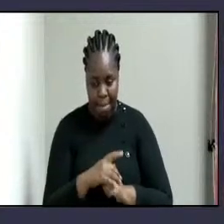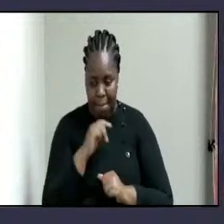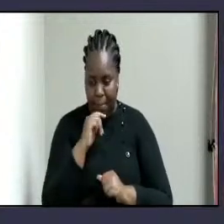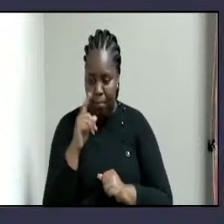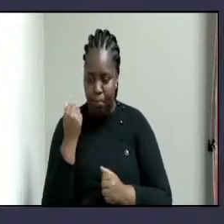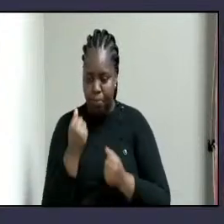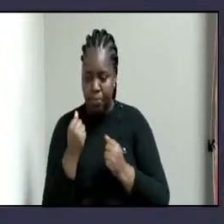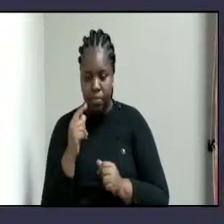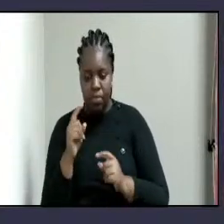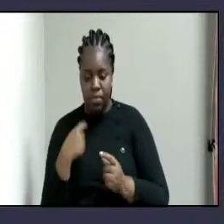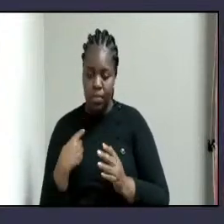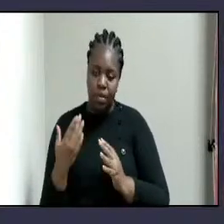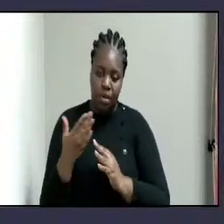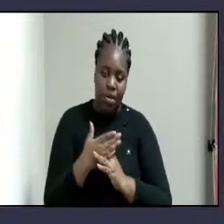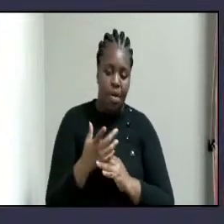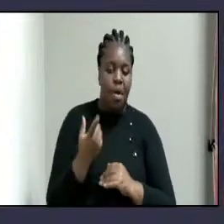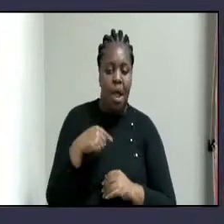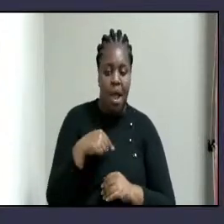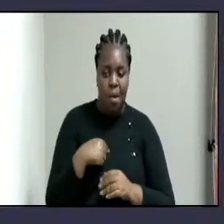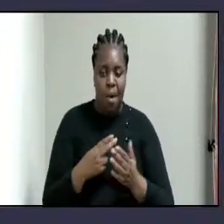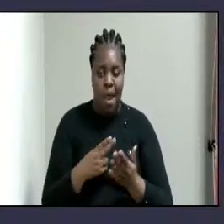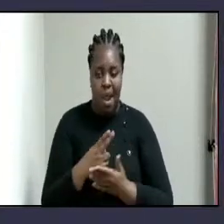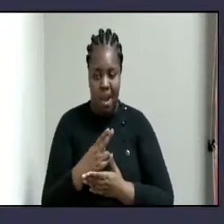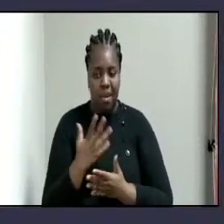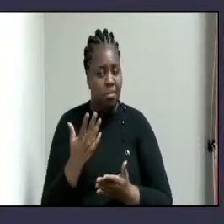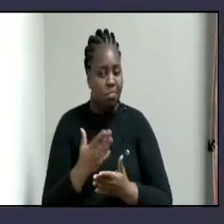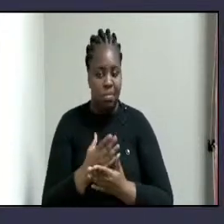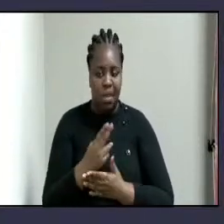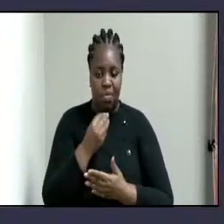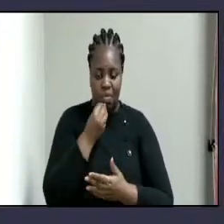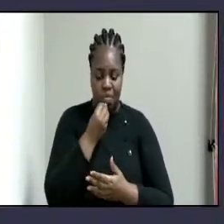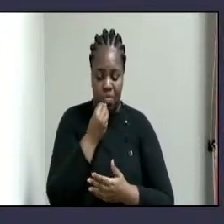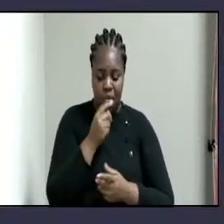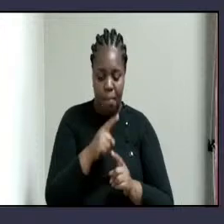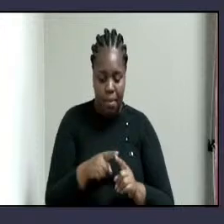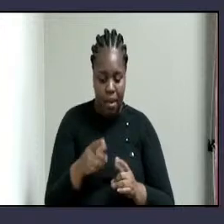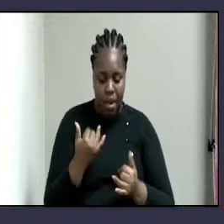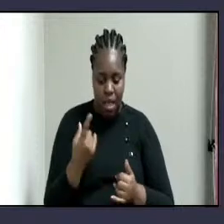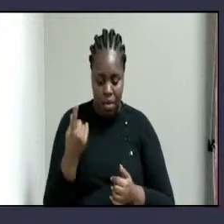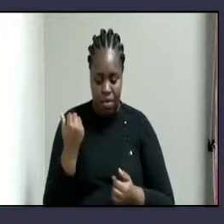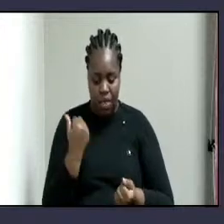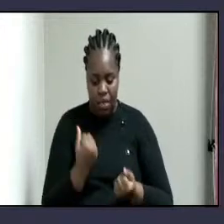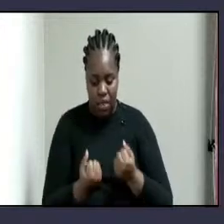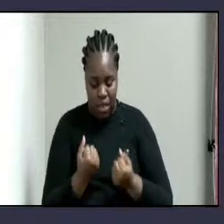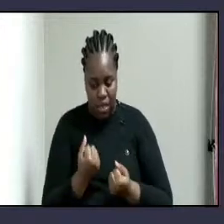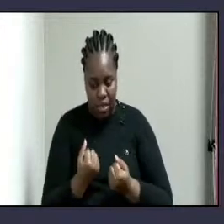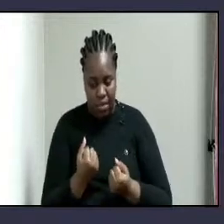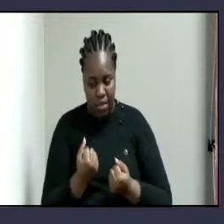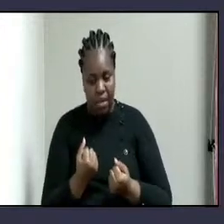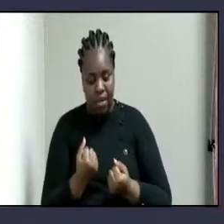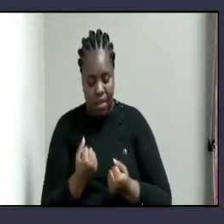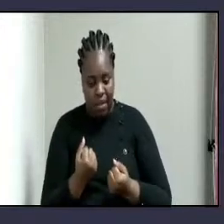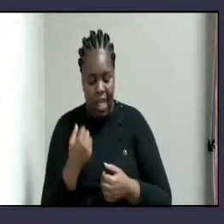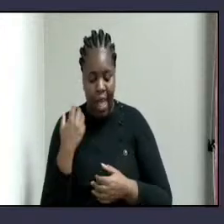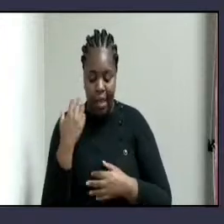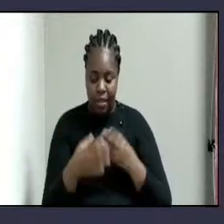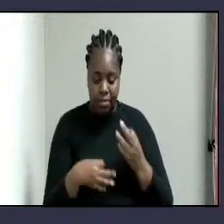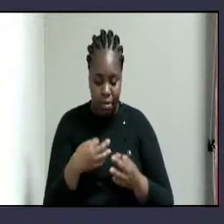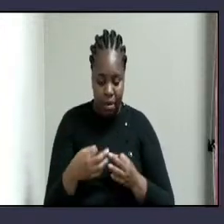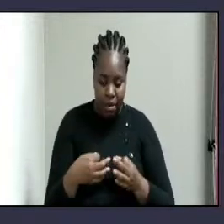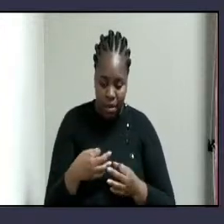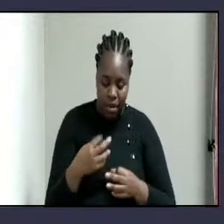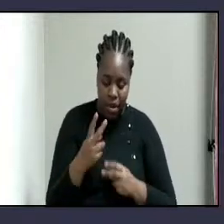won't interfere with any of our rights, including the right to food. But can the state justify the interference thereof? And again,